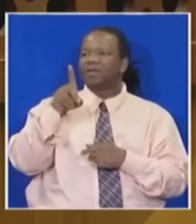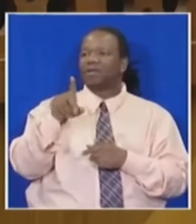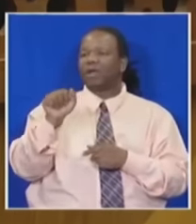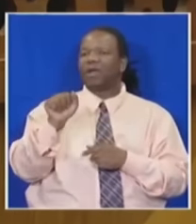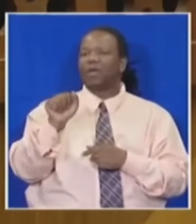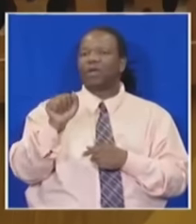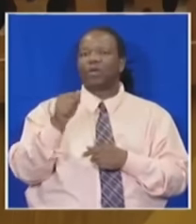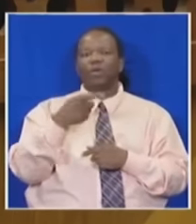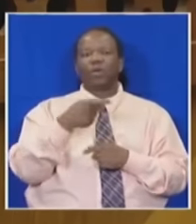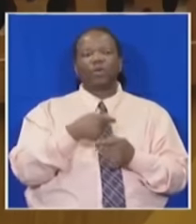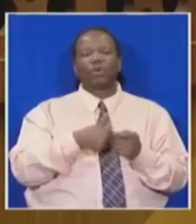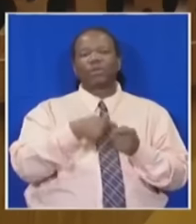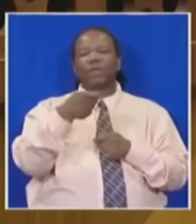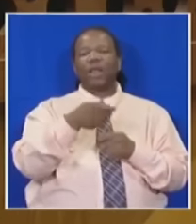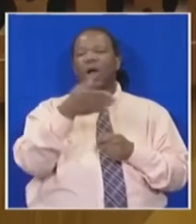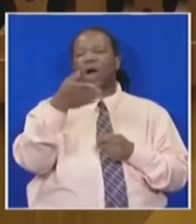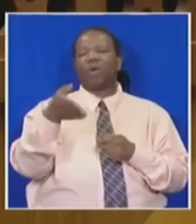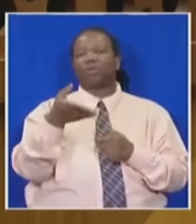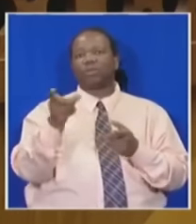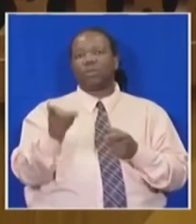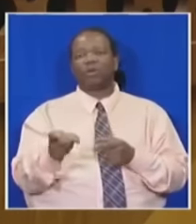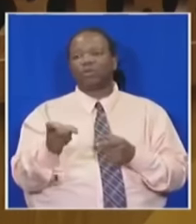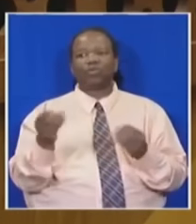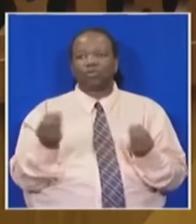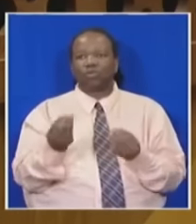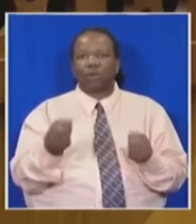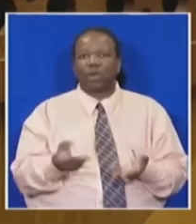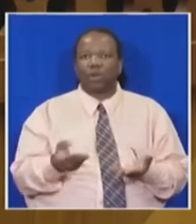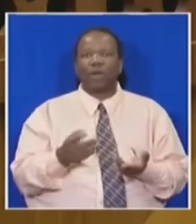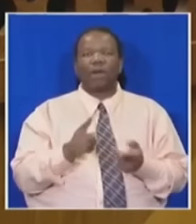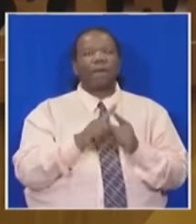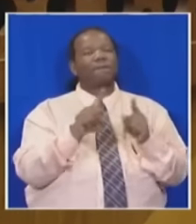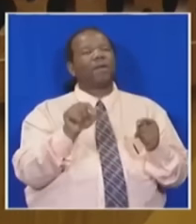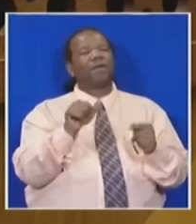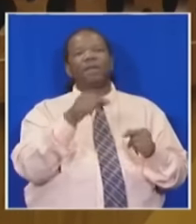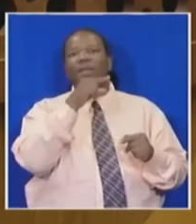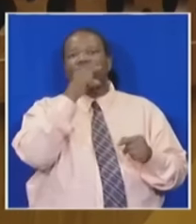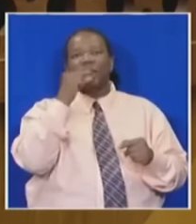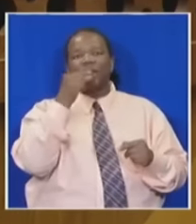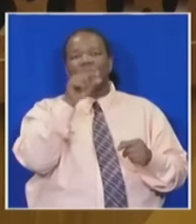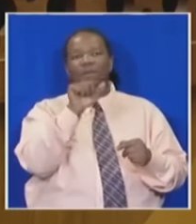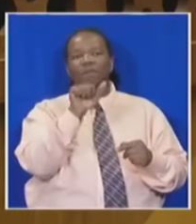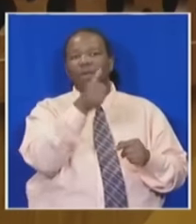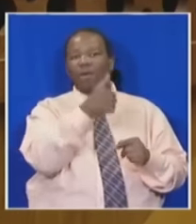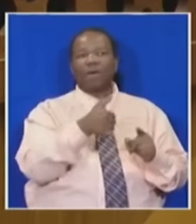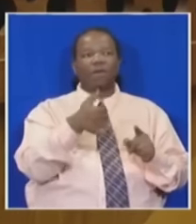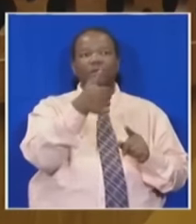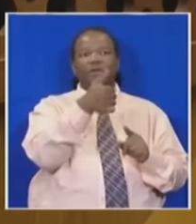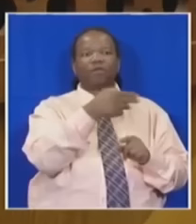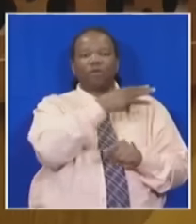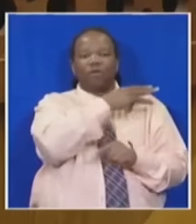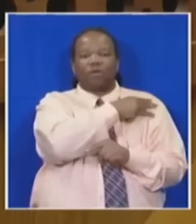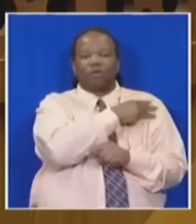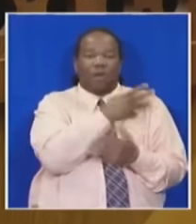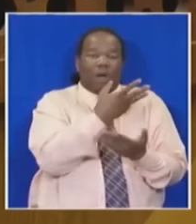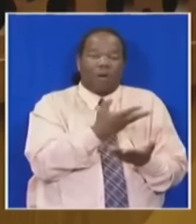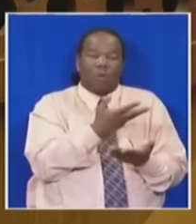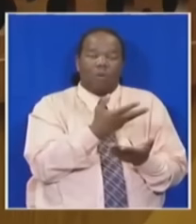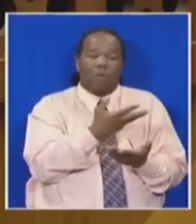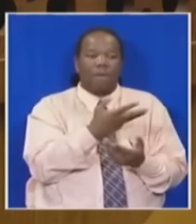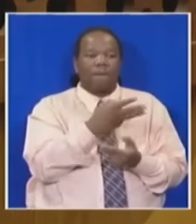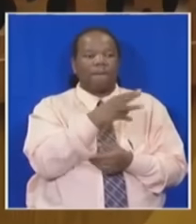sellout and no action is taken against them, yet they are named and pointed out to the presiding officer. Well, Honourable